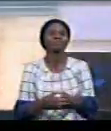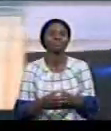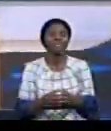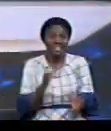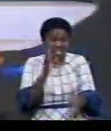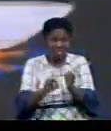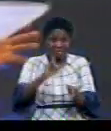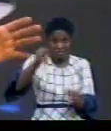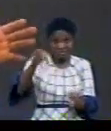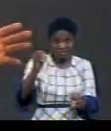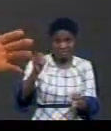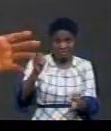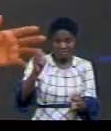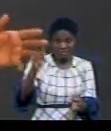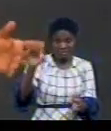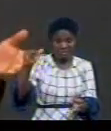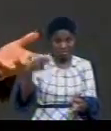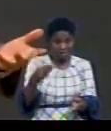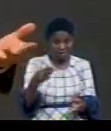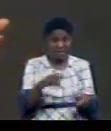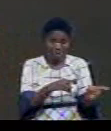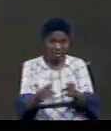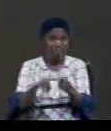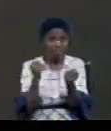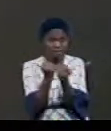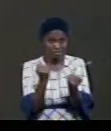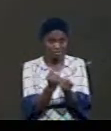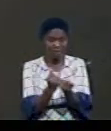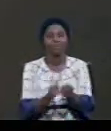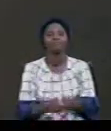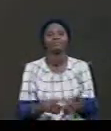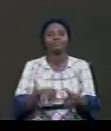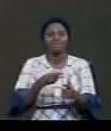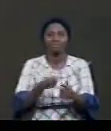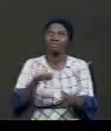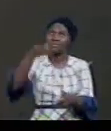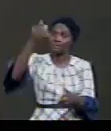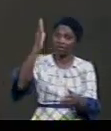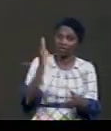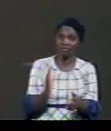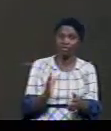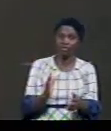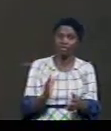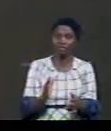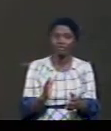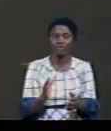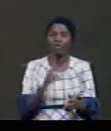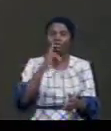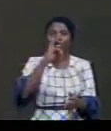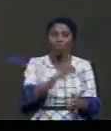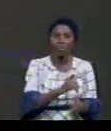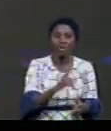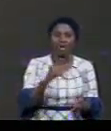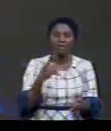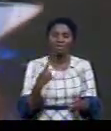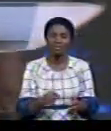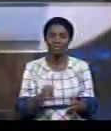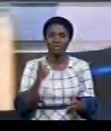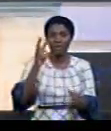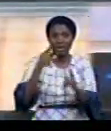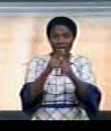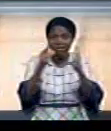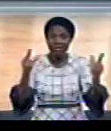a great whale and swallowed up Jonah. He got to the